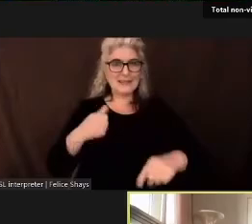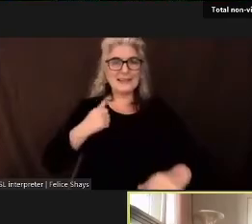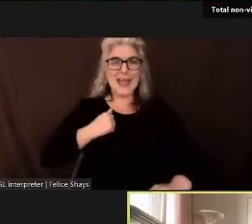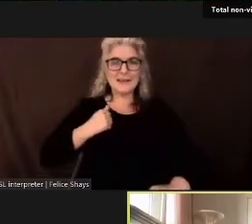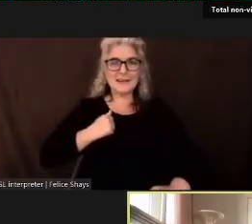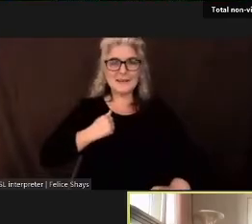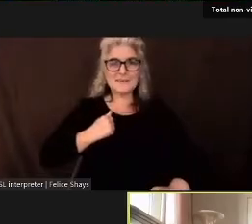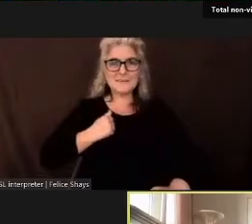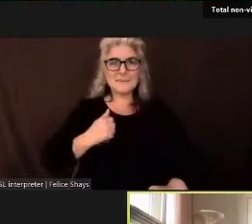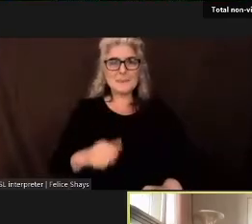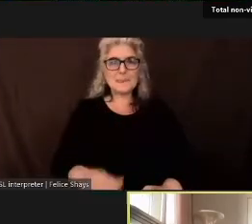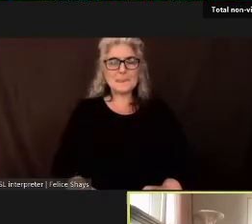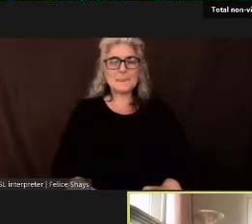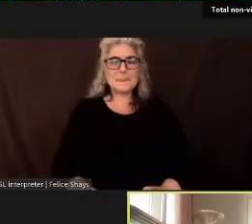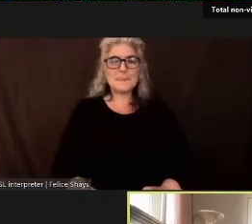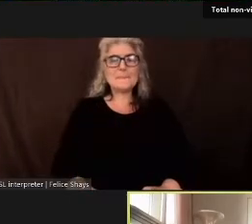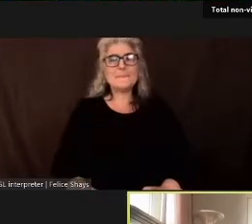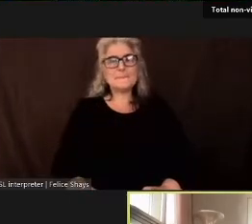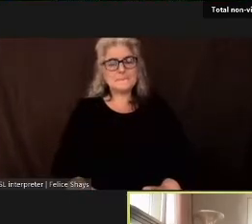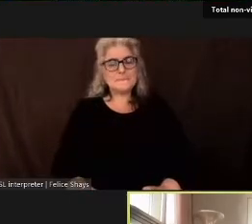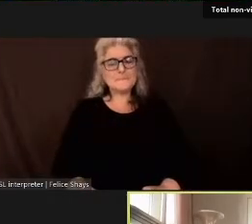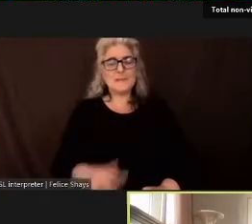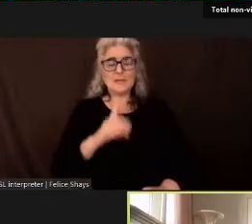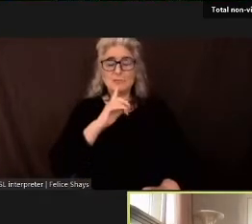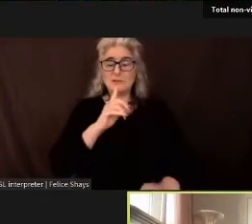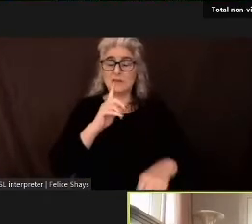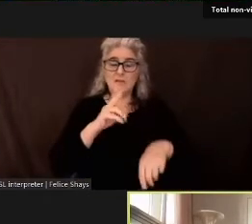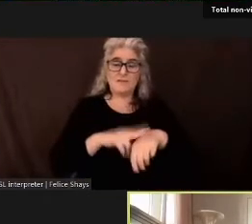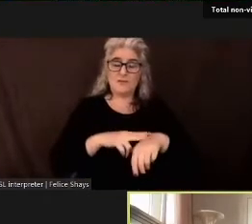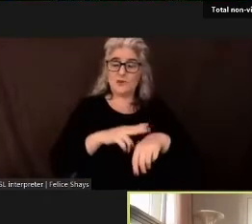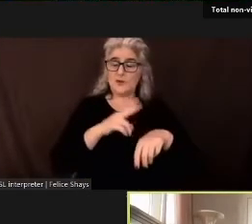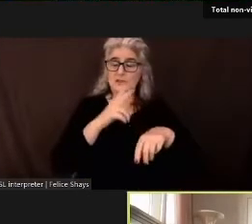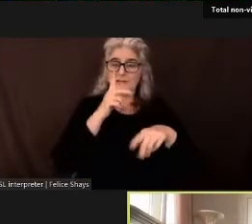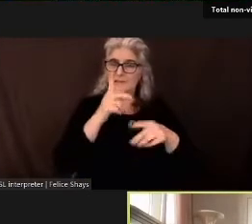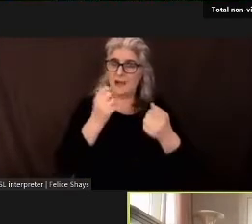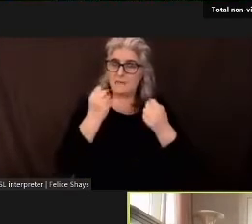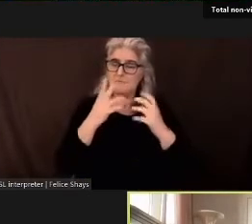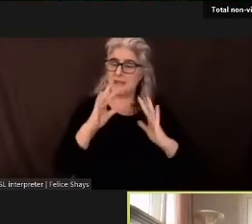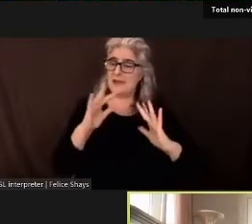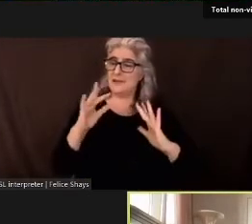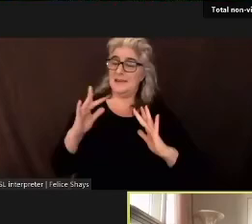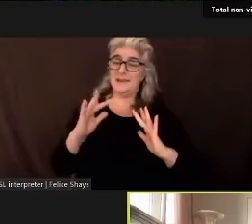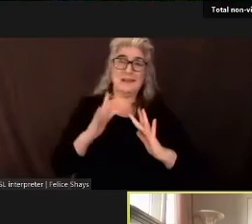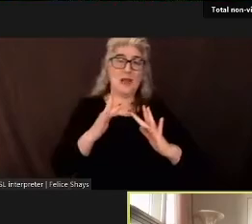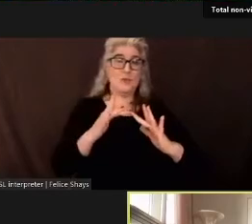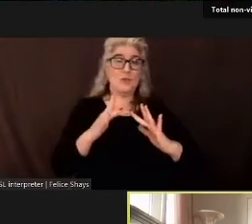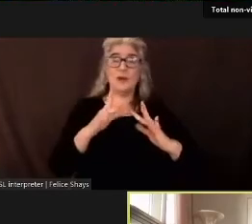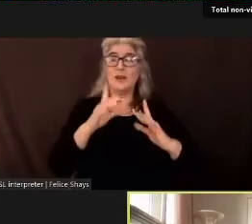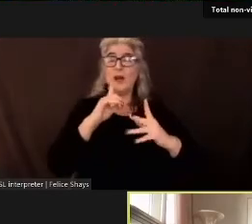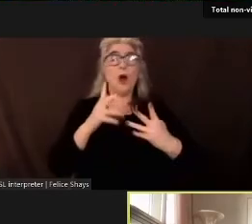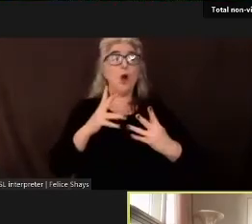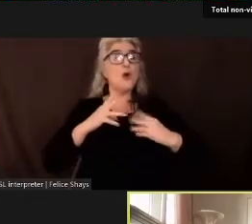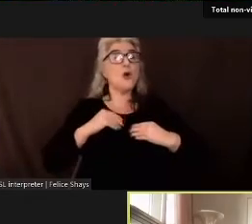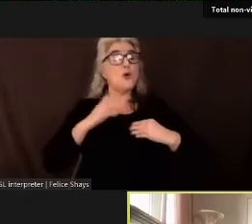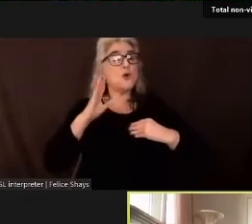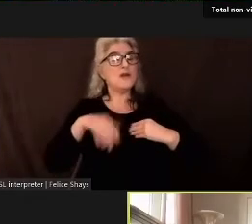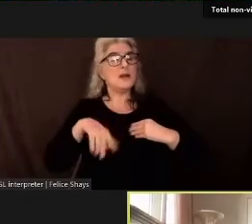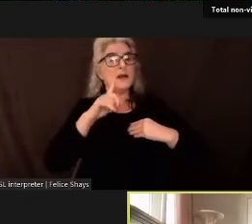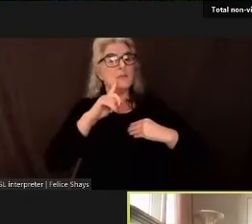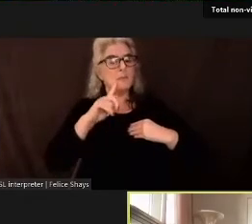Certainly one of a few networks owned and operated by a charitable